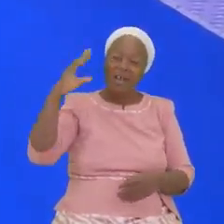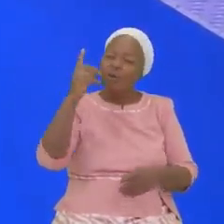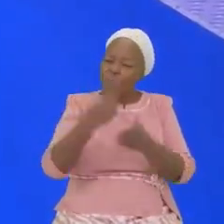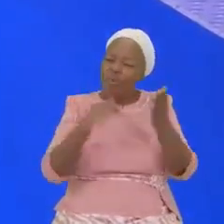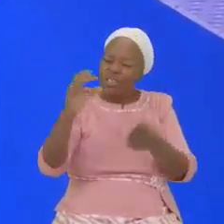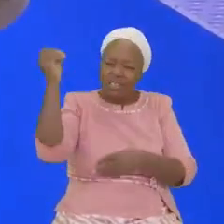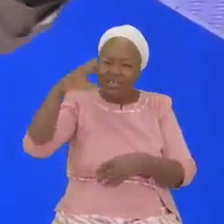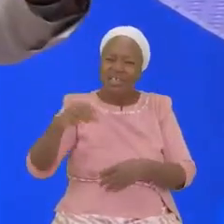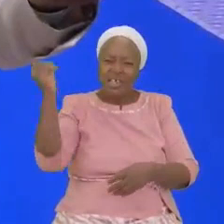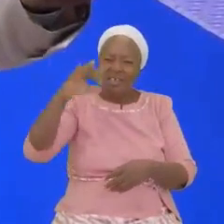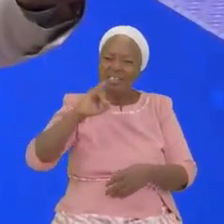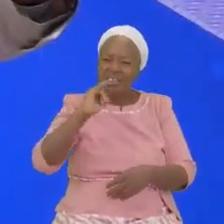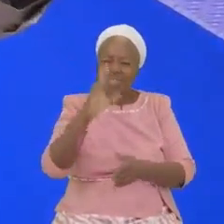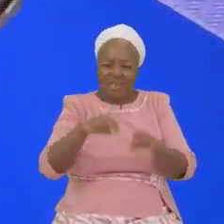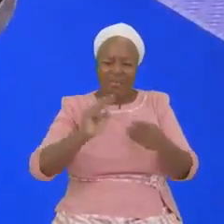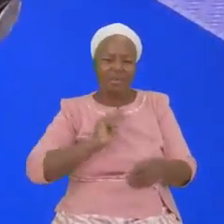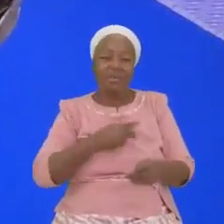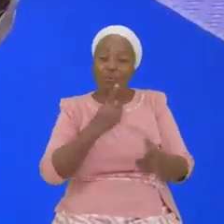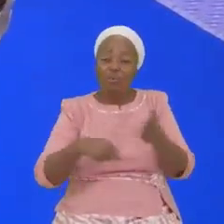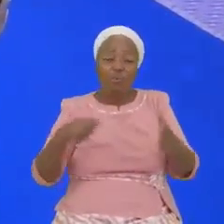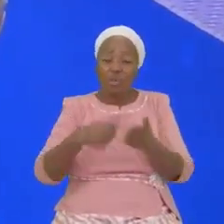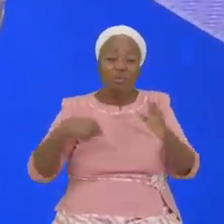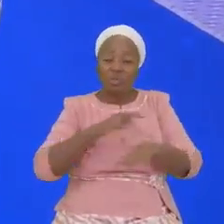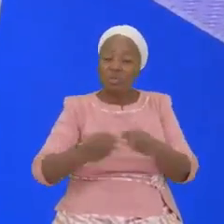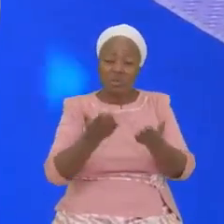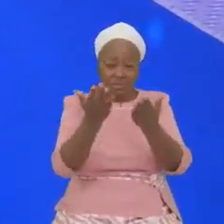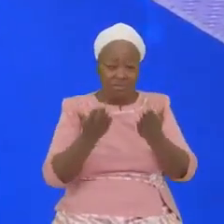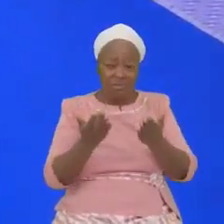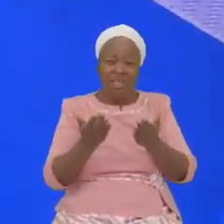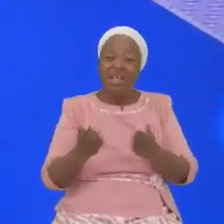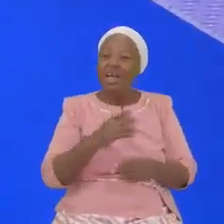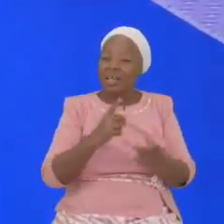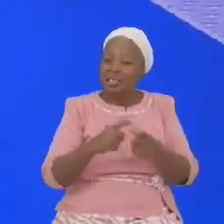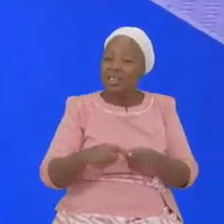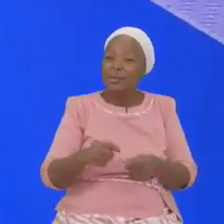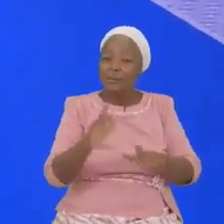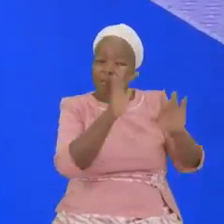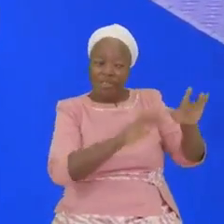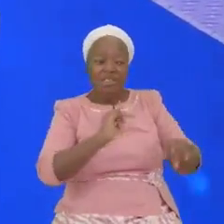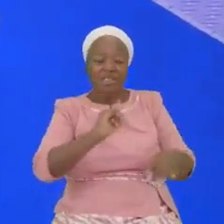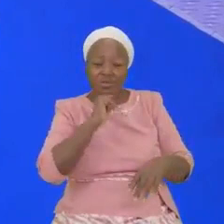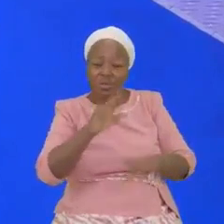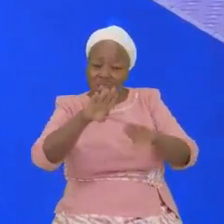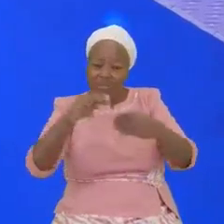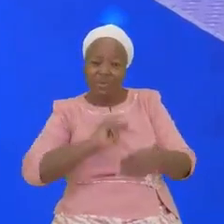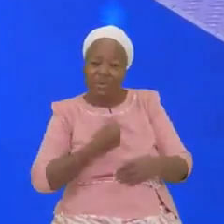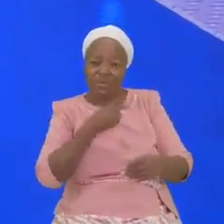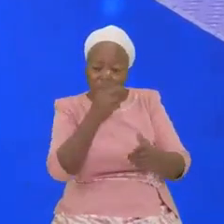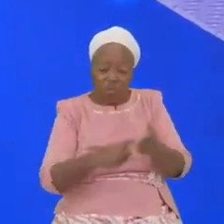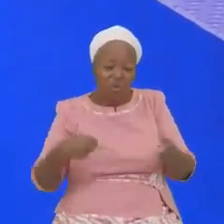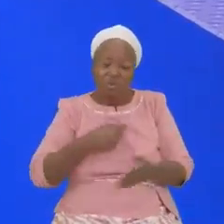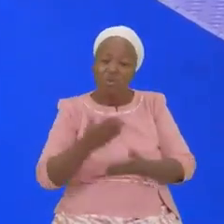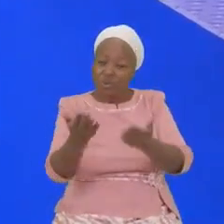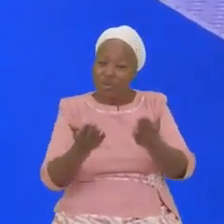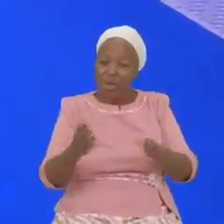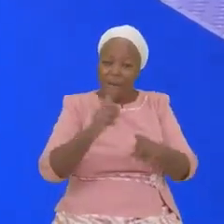giving us what we don't deserve. Mercy is not giving us what we deserve. We